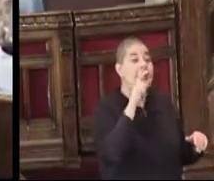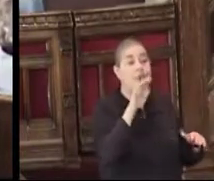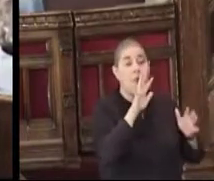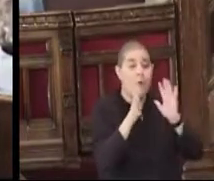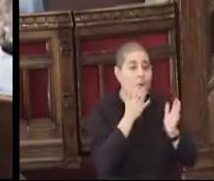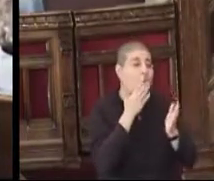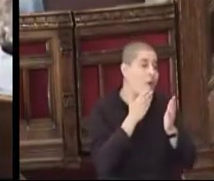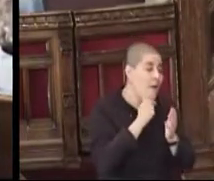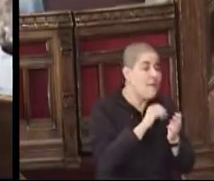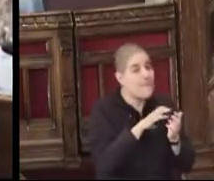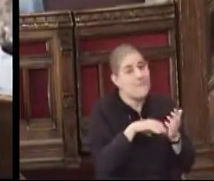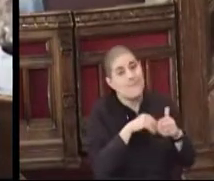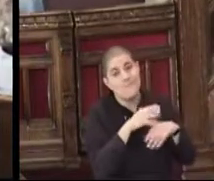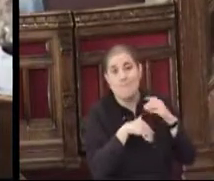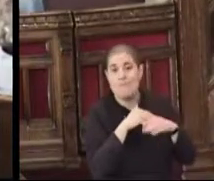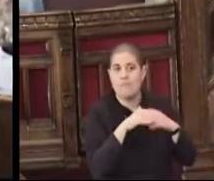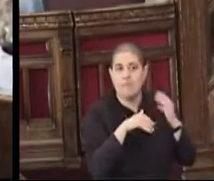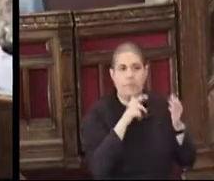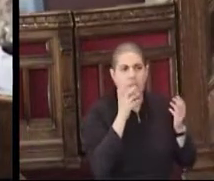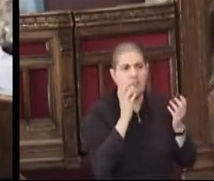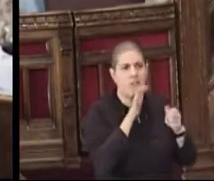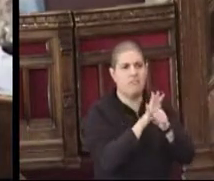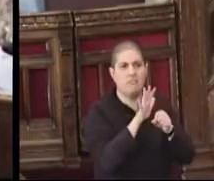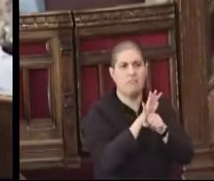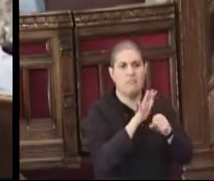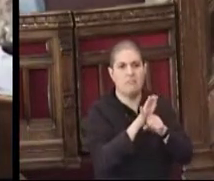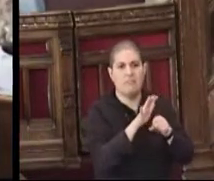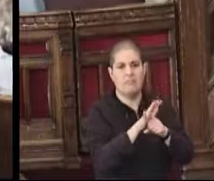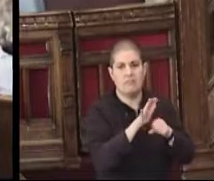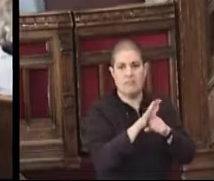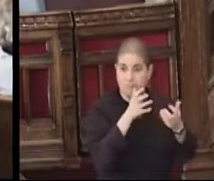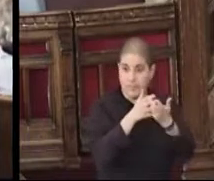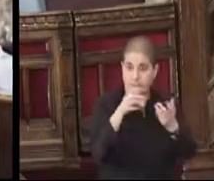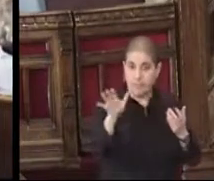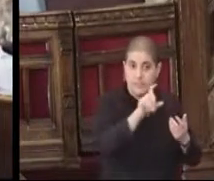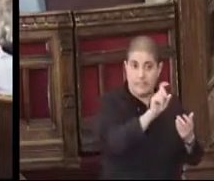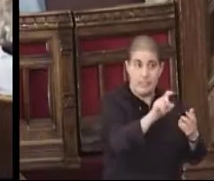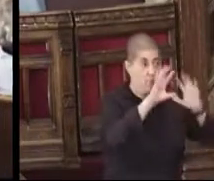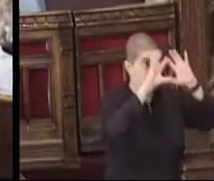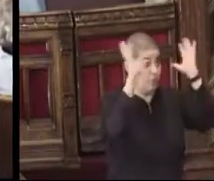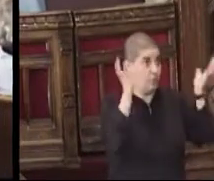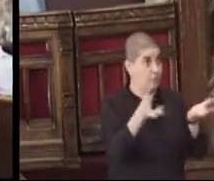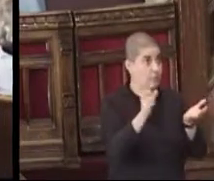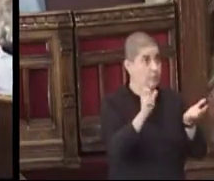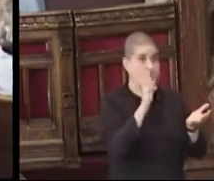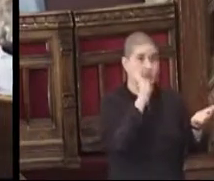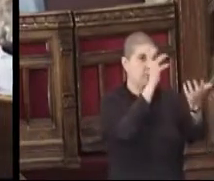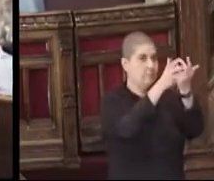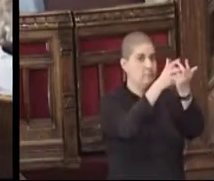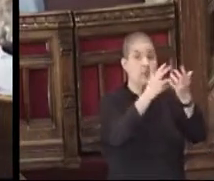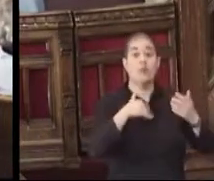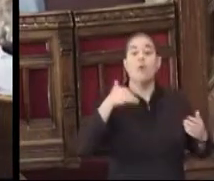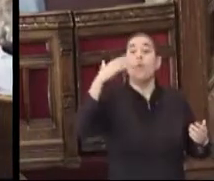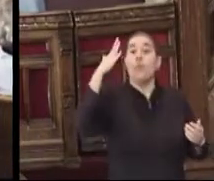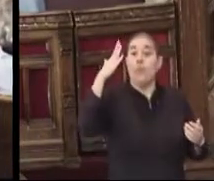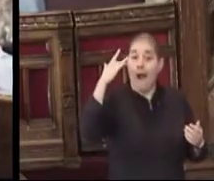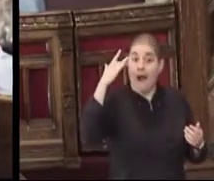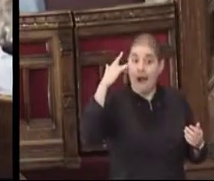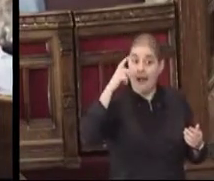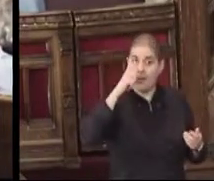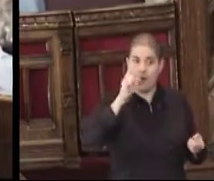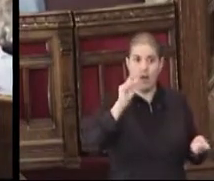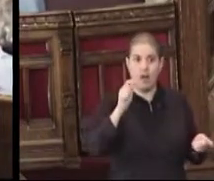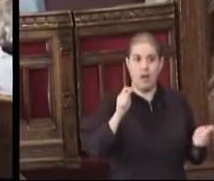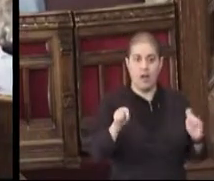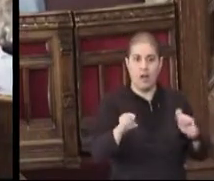Christianity no longer meets people's needs. It no longer meets the needs of the world, because it is not the